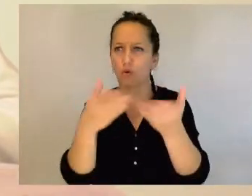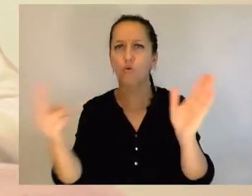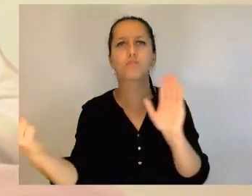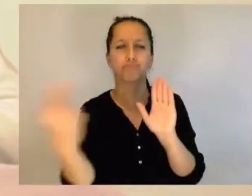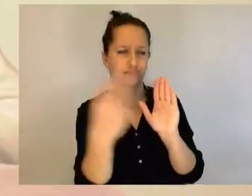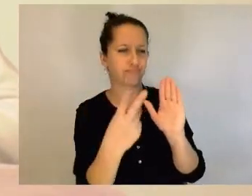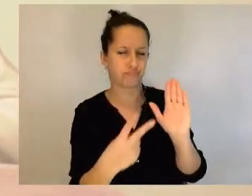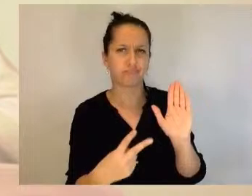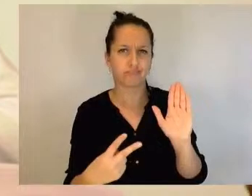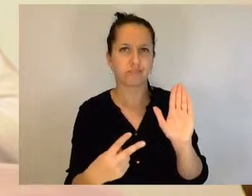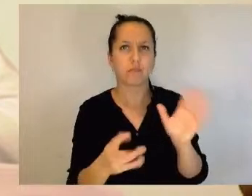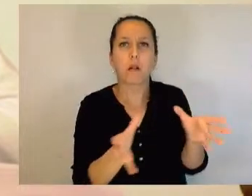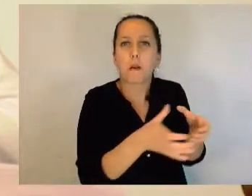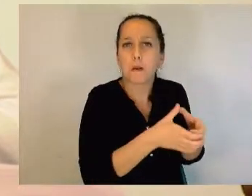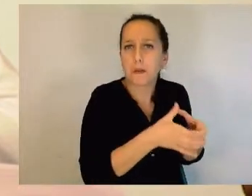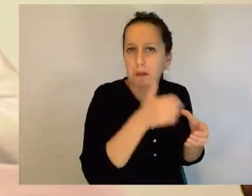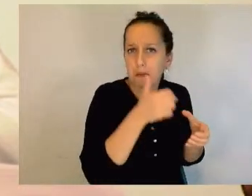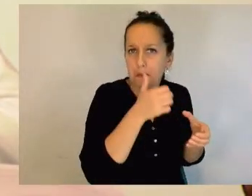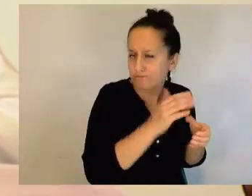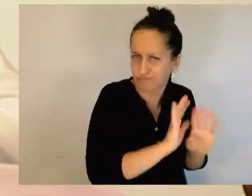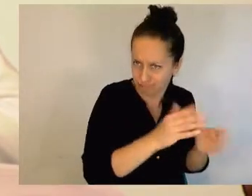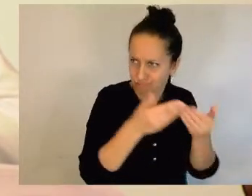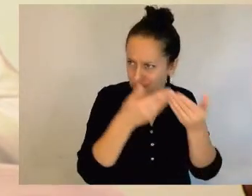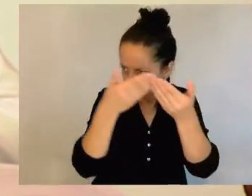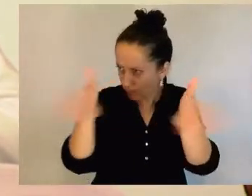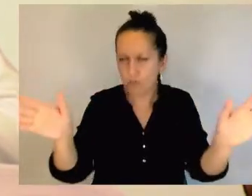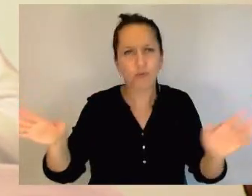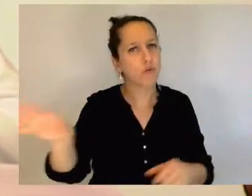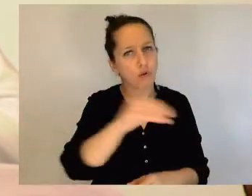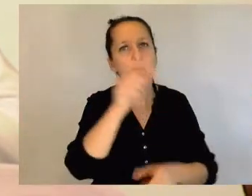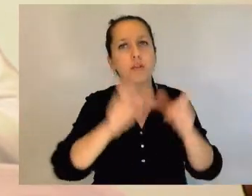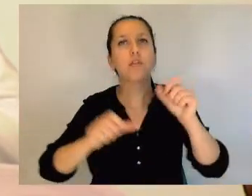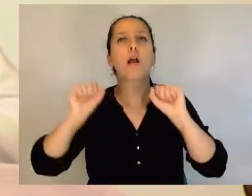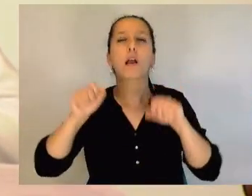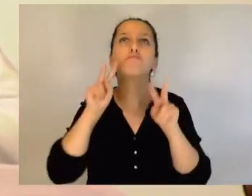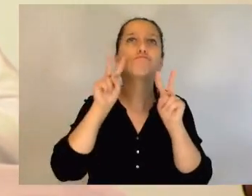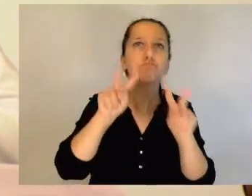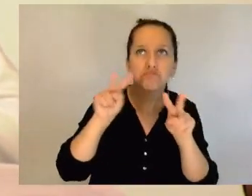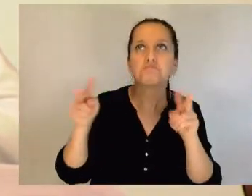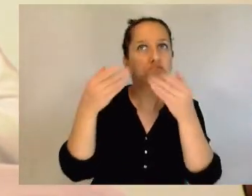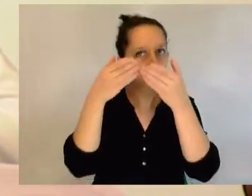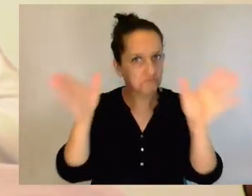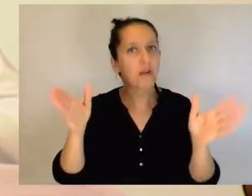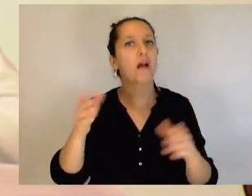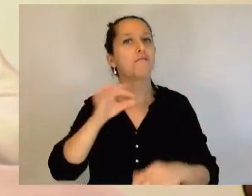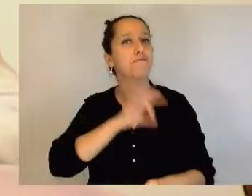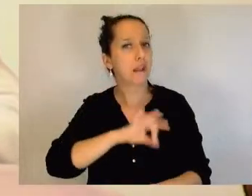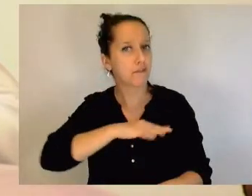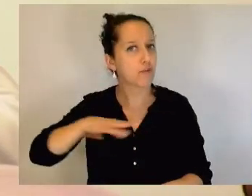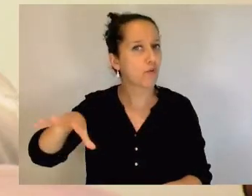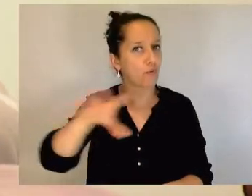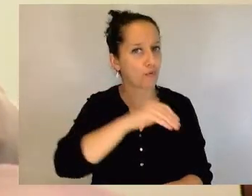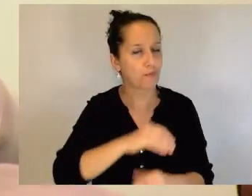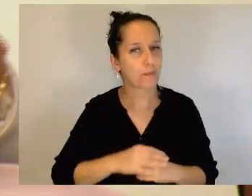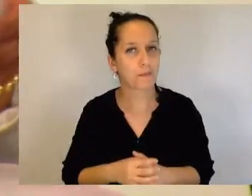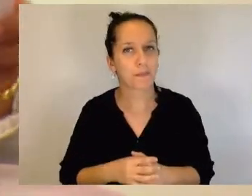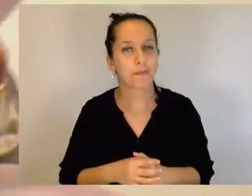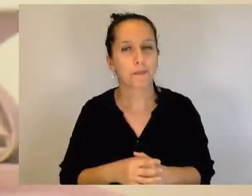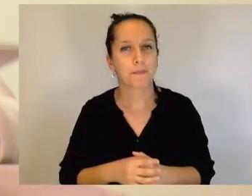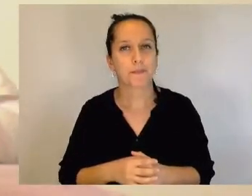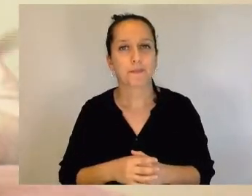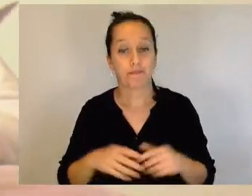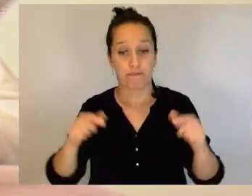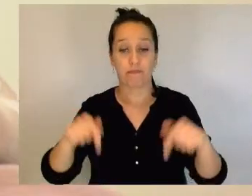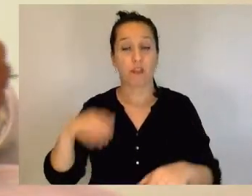public good to which the citizens will have access so that we can all as citizens benefit. I would like to reaffirm